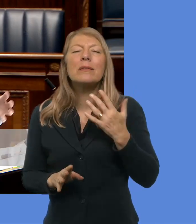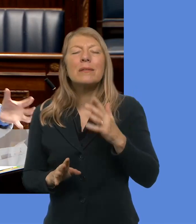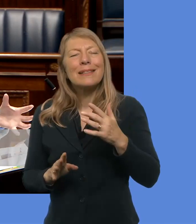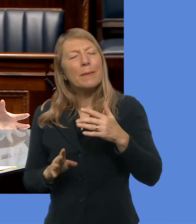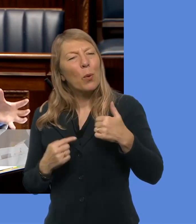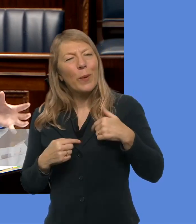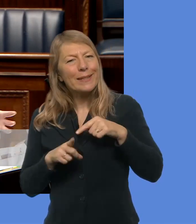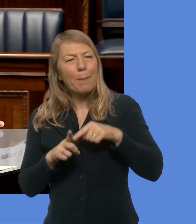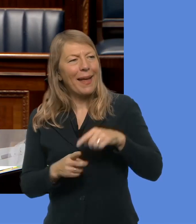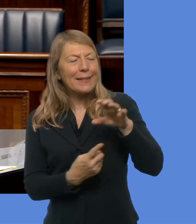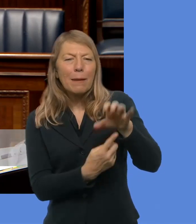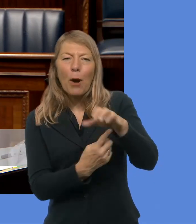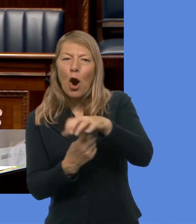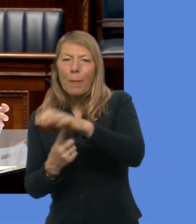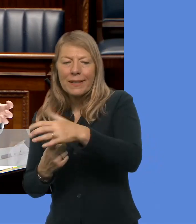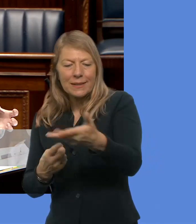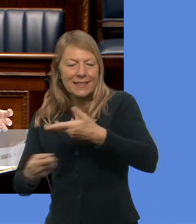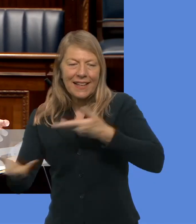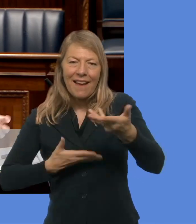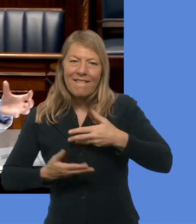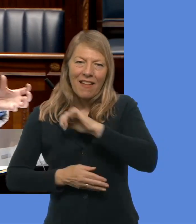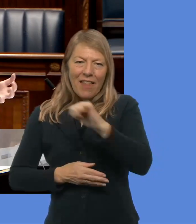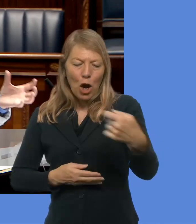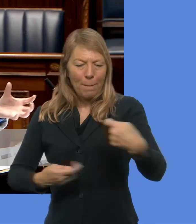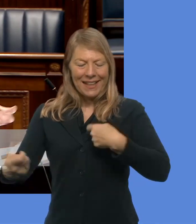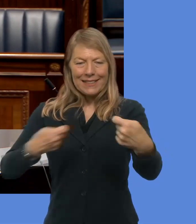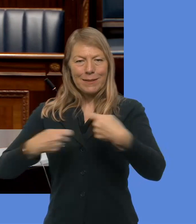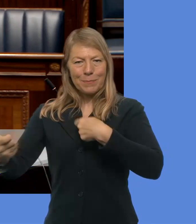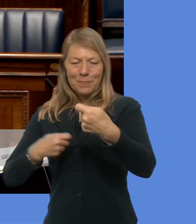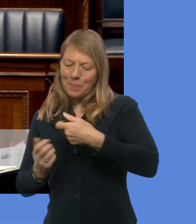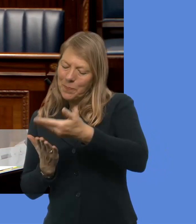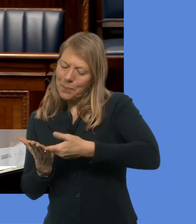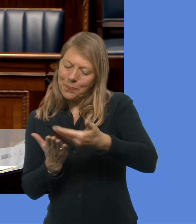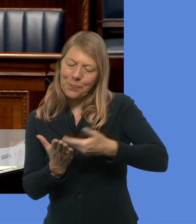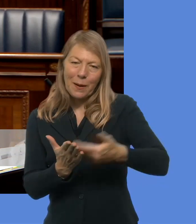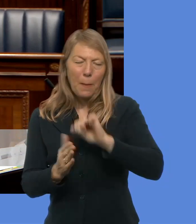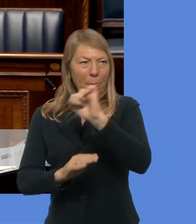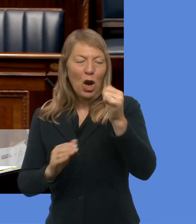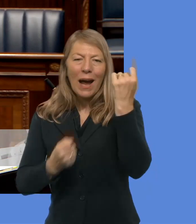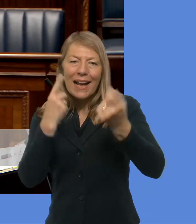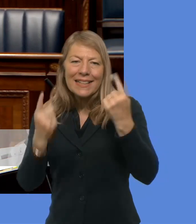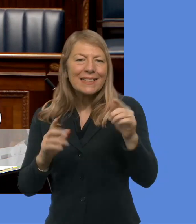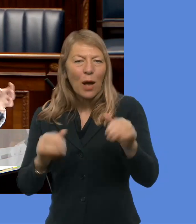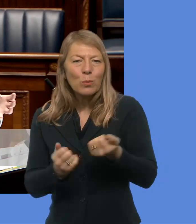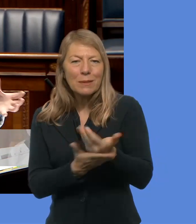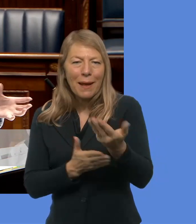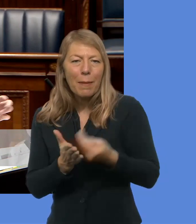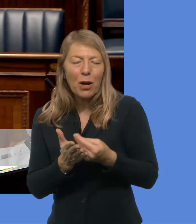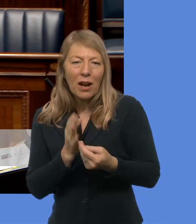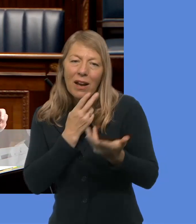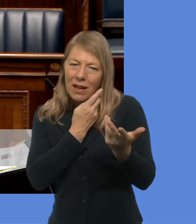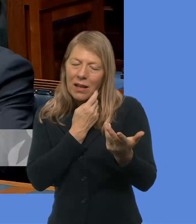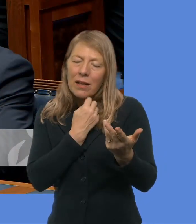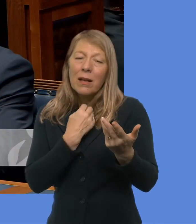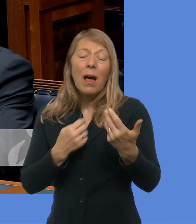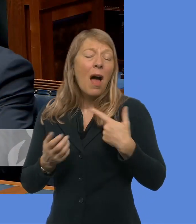departments coming forward with their ideas for what they would like to spend it on, and working with other organisations and being able to do that. But it's certainly something I